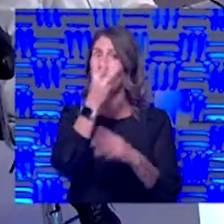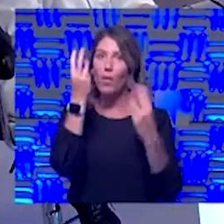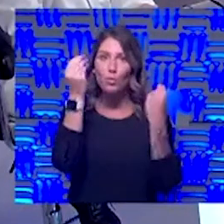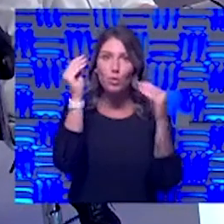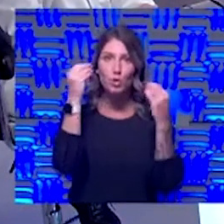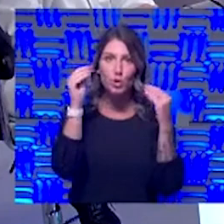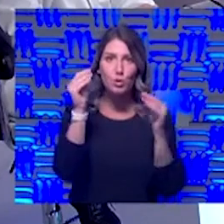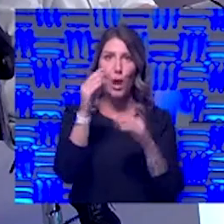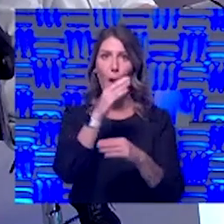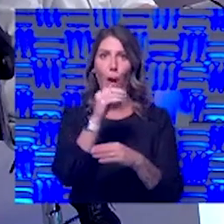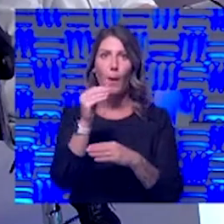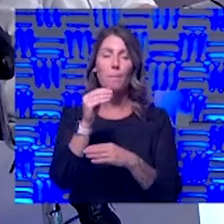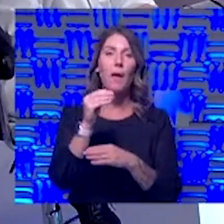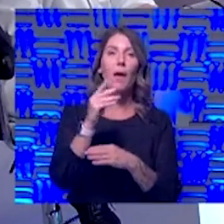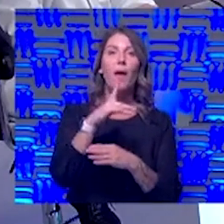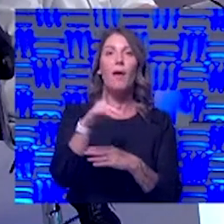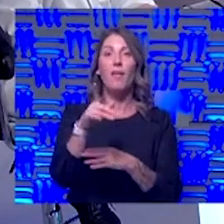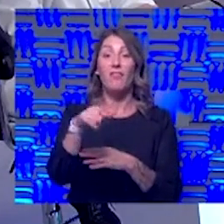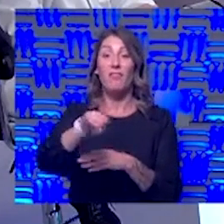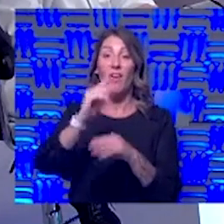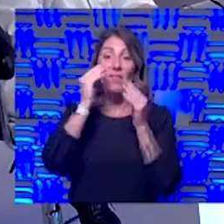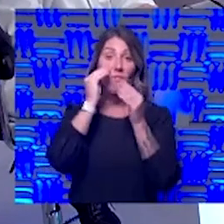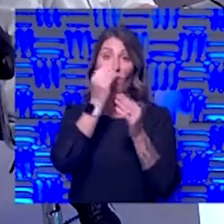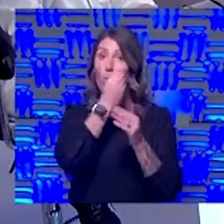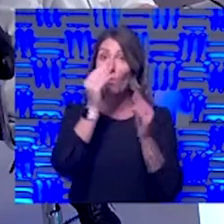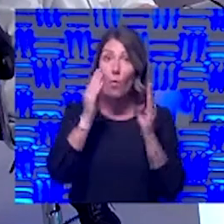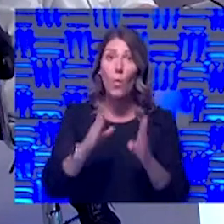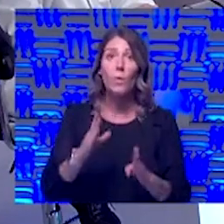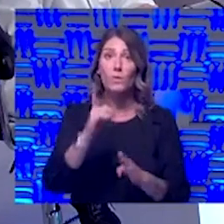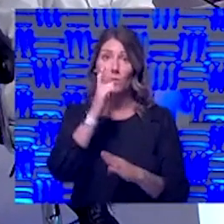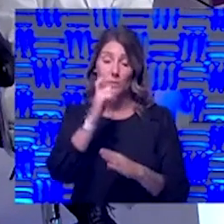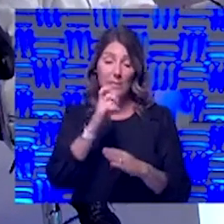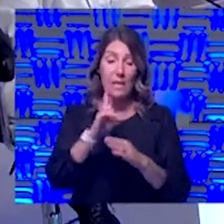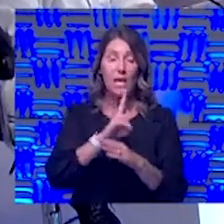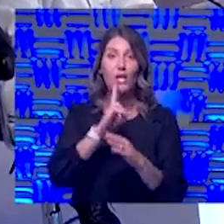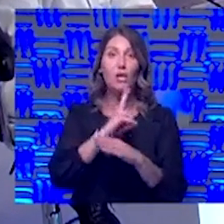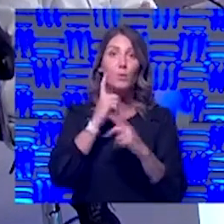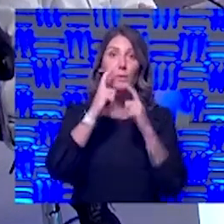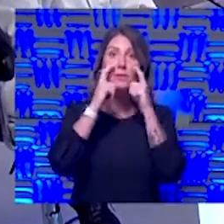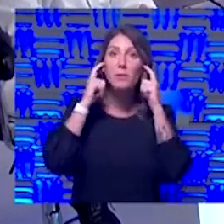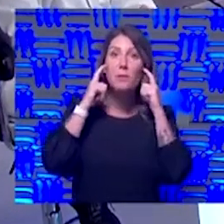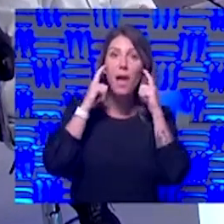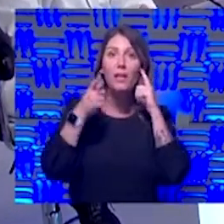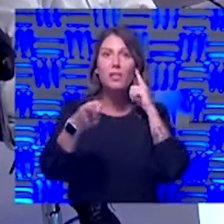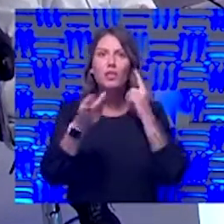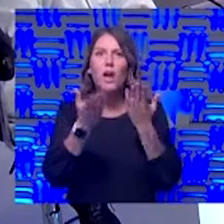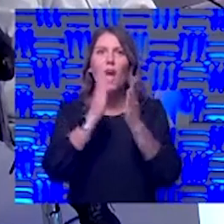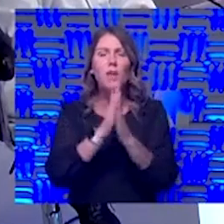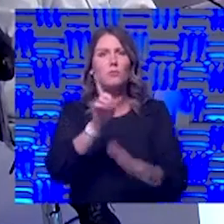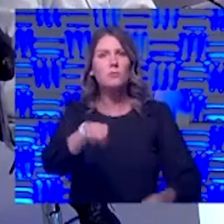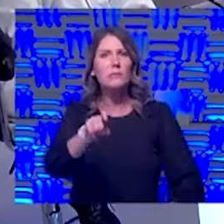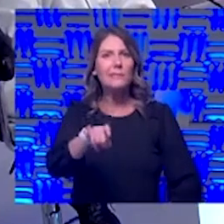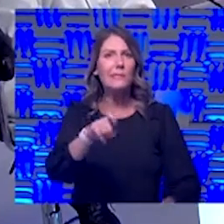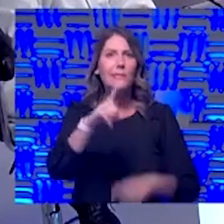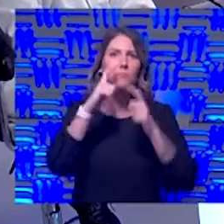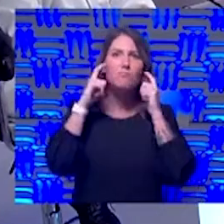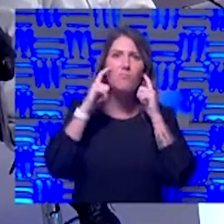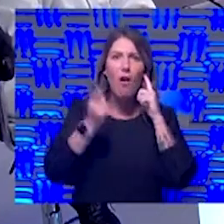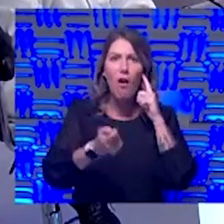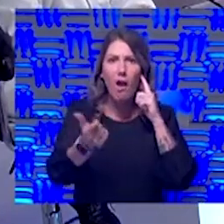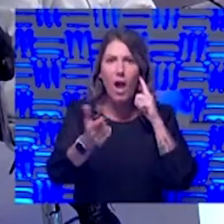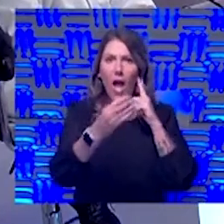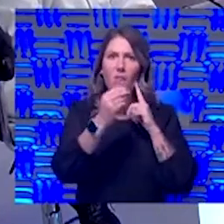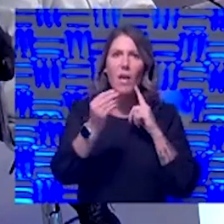her, you need to take your mask off. It's going to create carbon dioxide buildup, and it's going to lower your immune system.